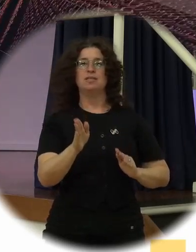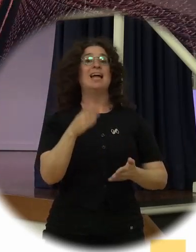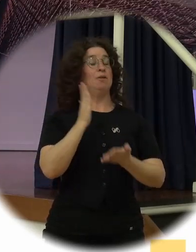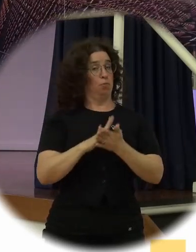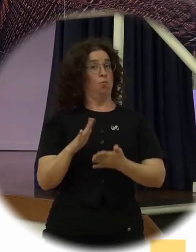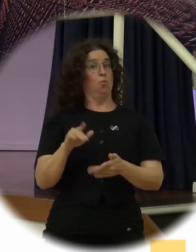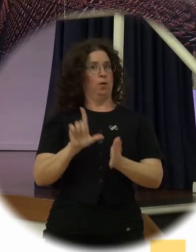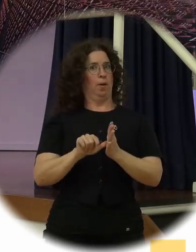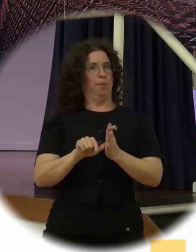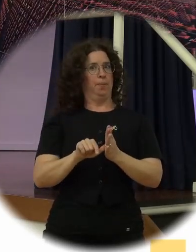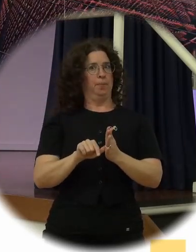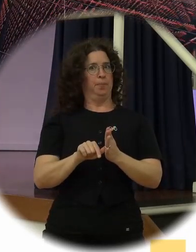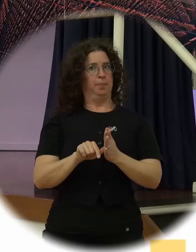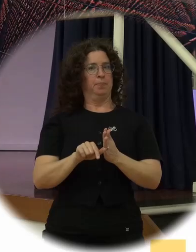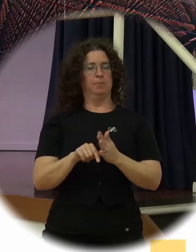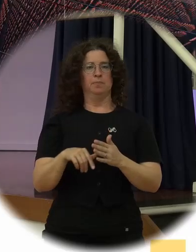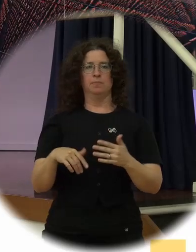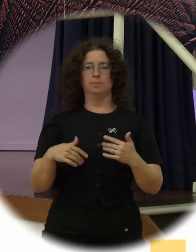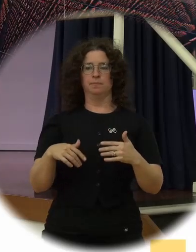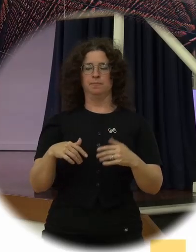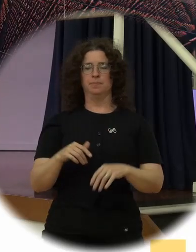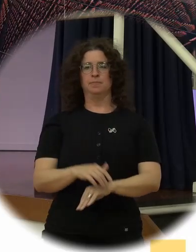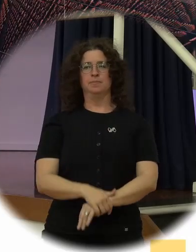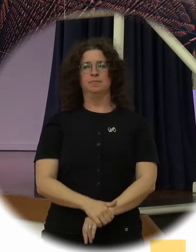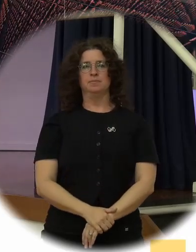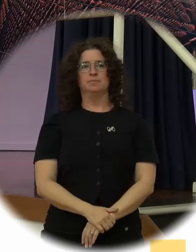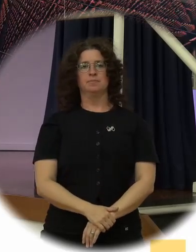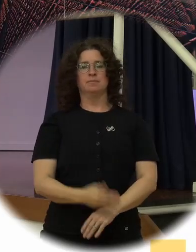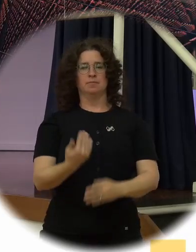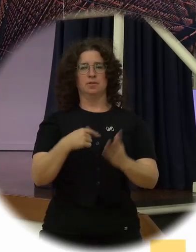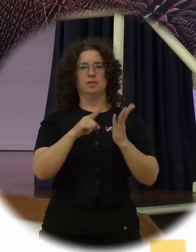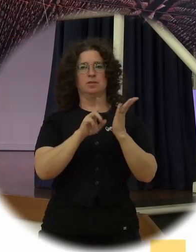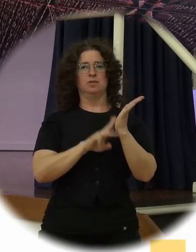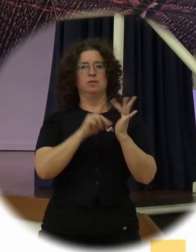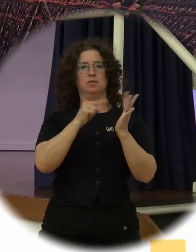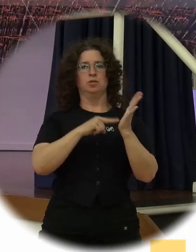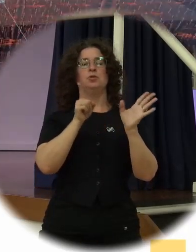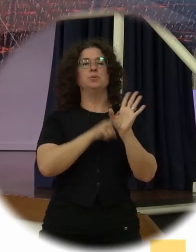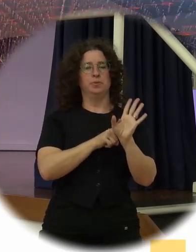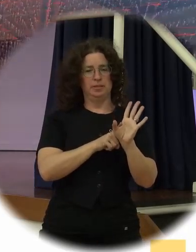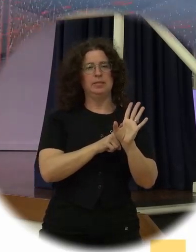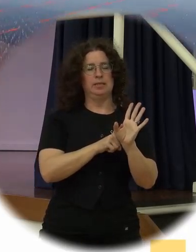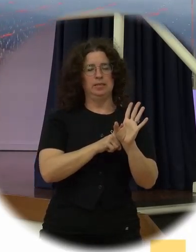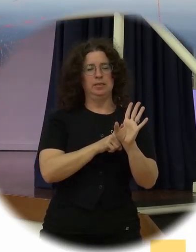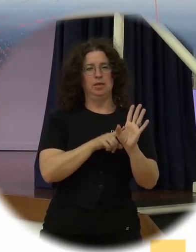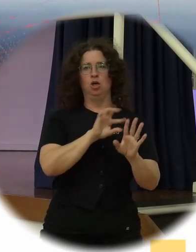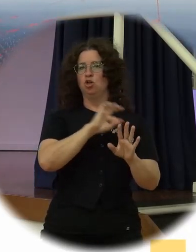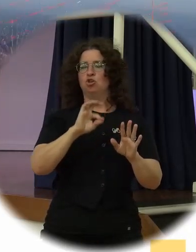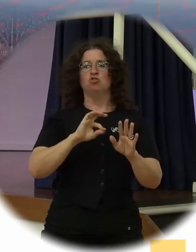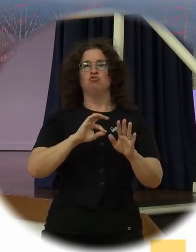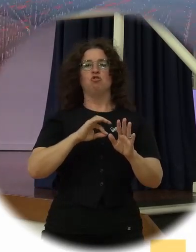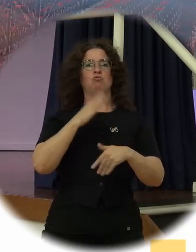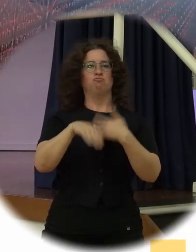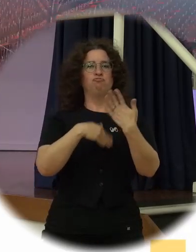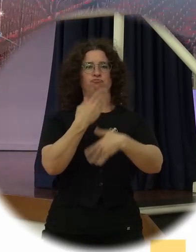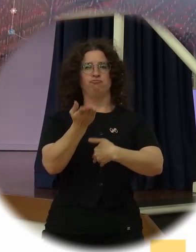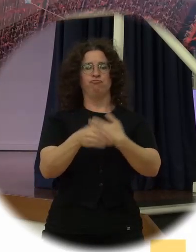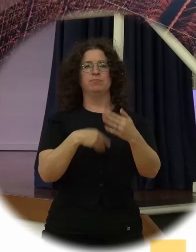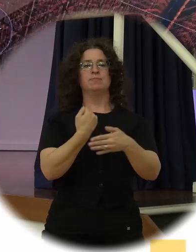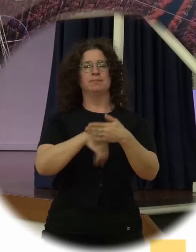time. And that's in Unity editor, not actually runtime even in the game.